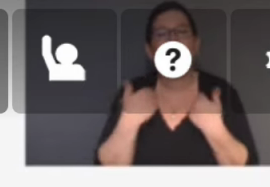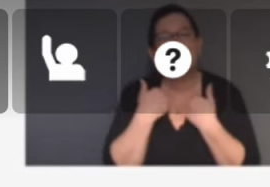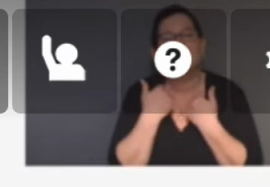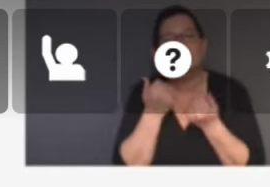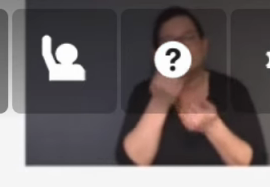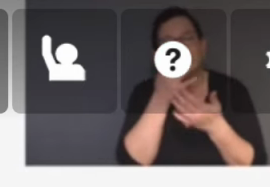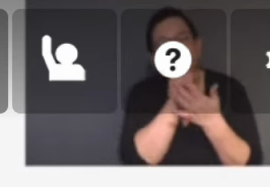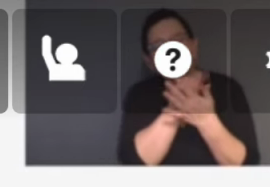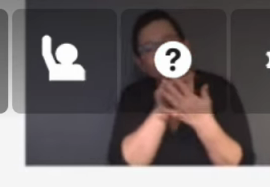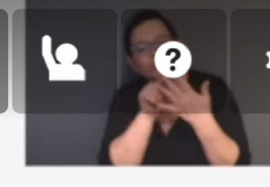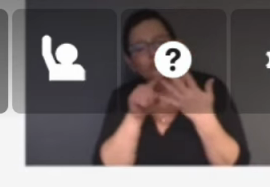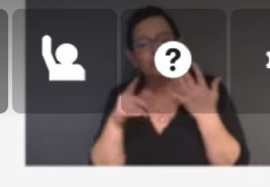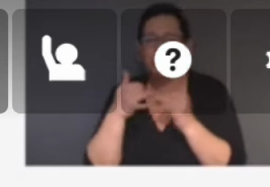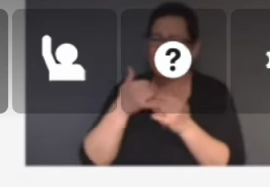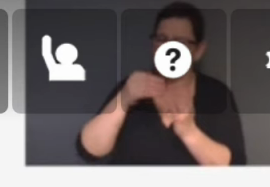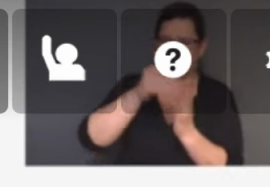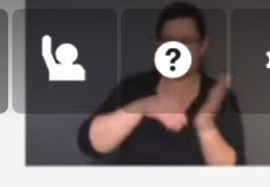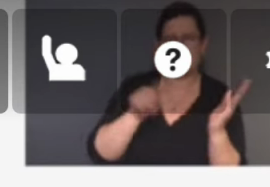fastest way.